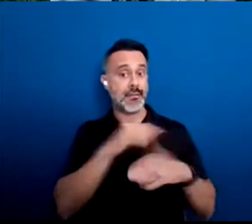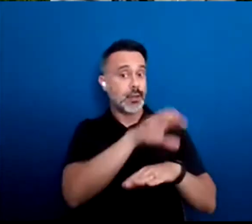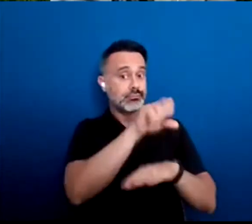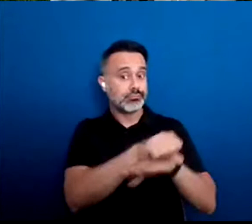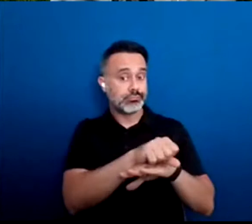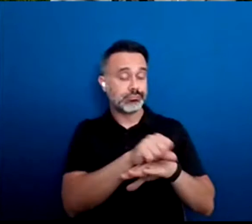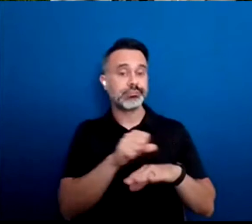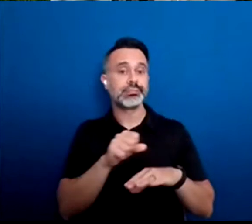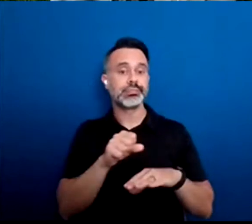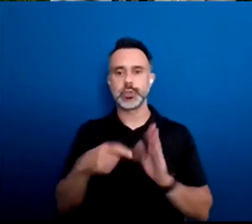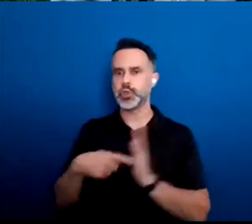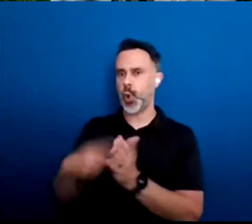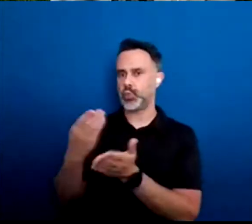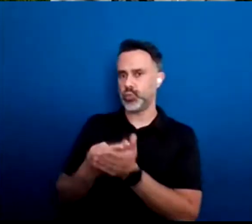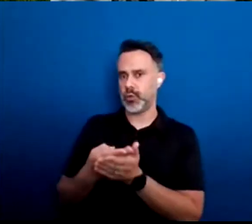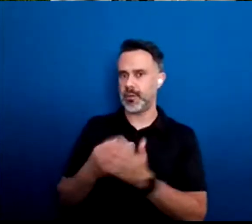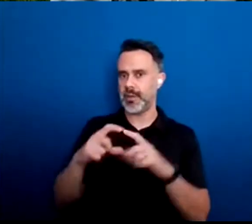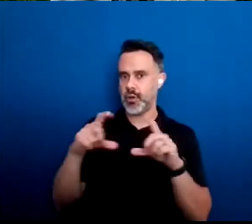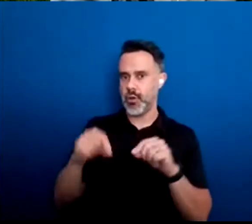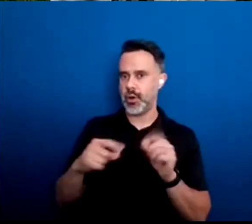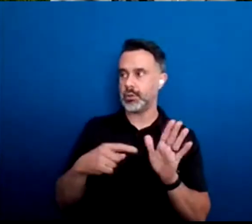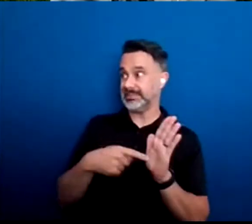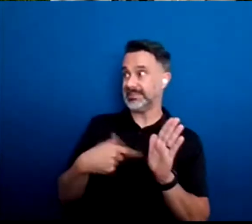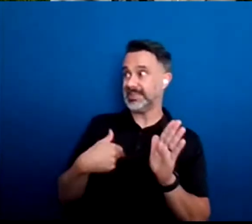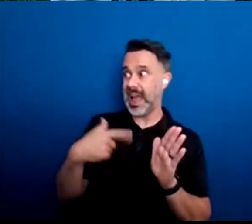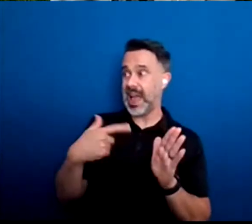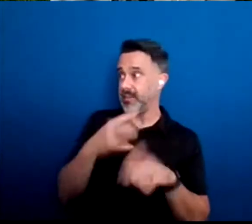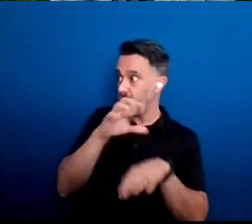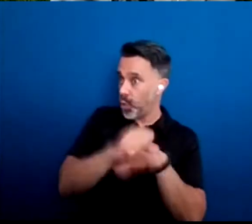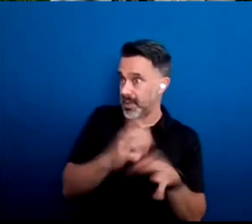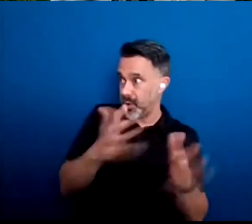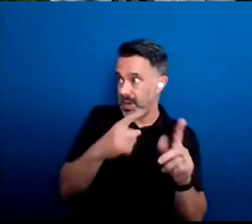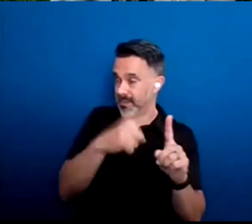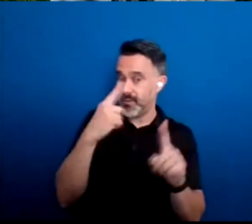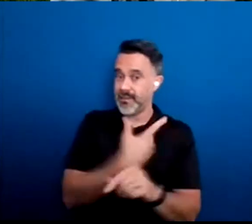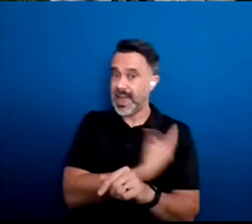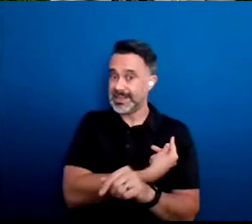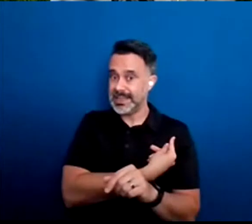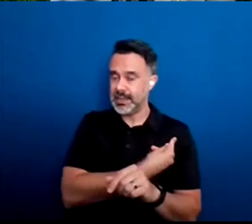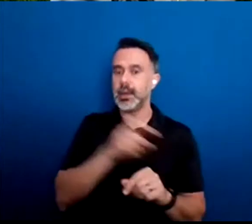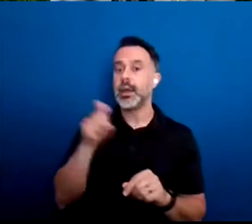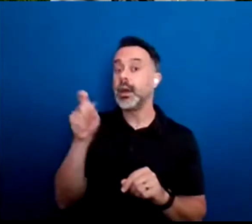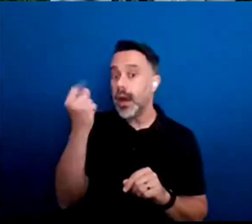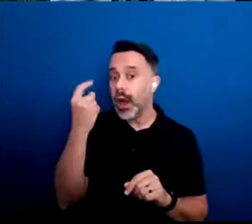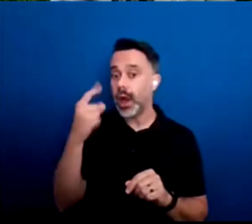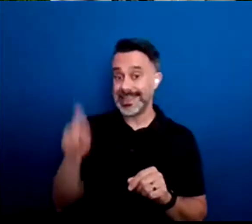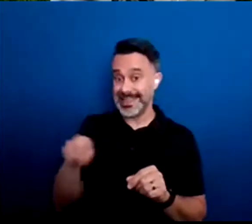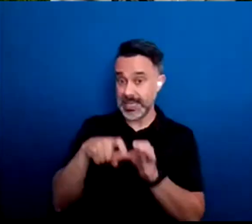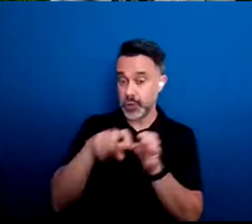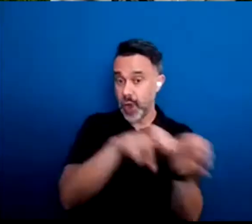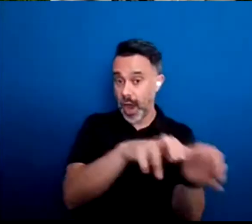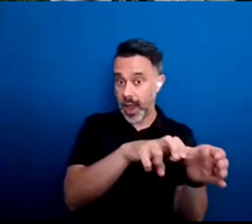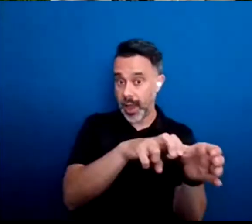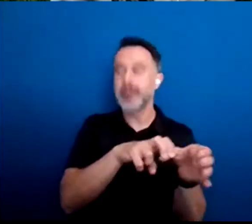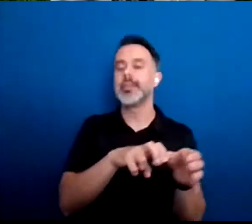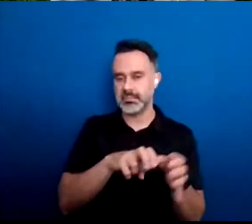their appointment card. So those are ways in which we are trying to work with the